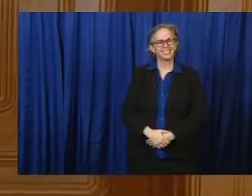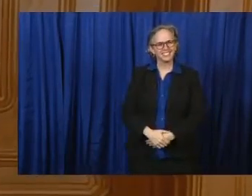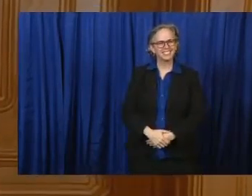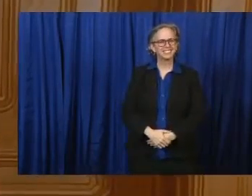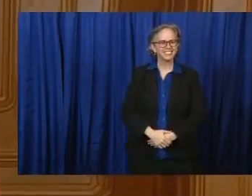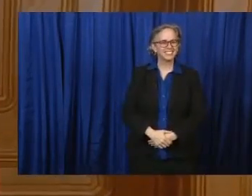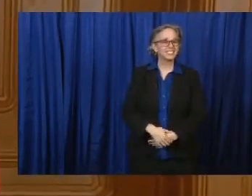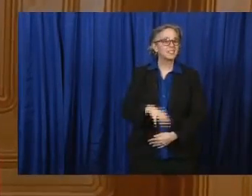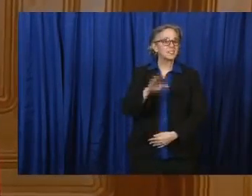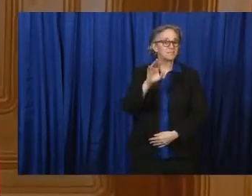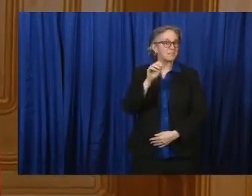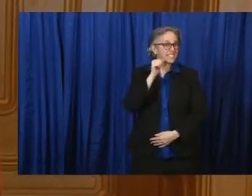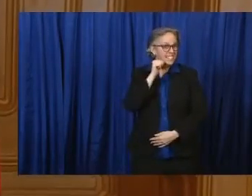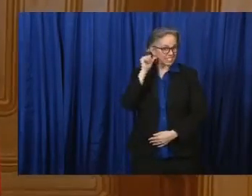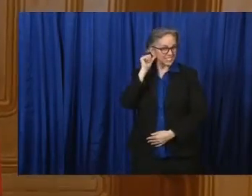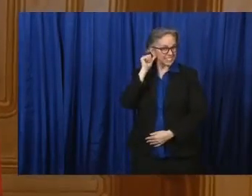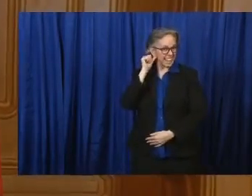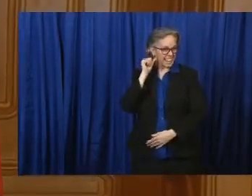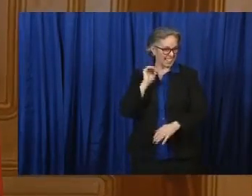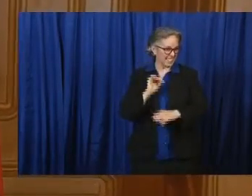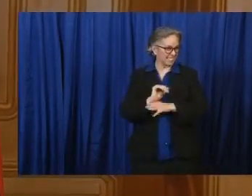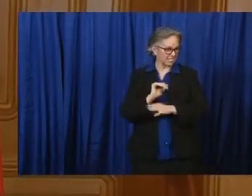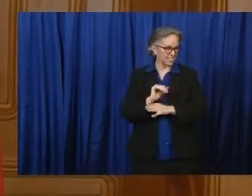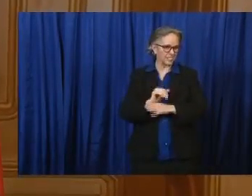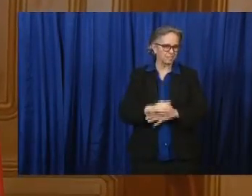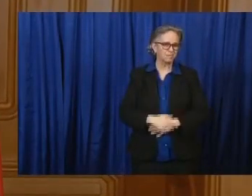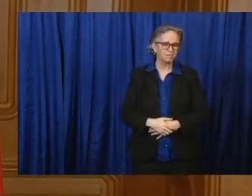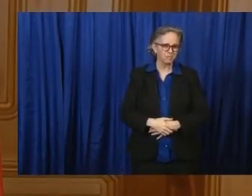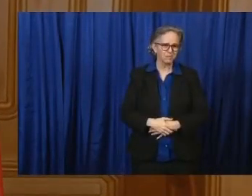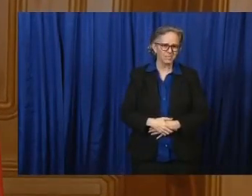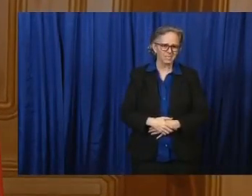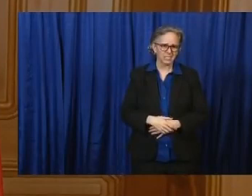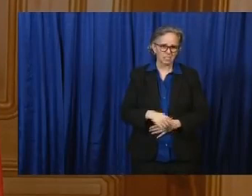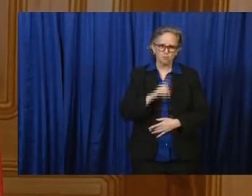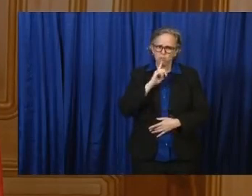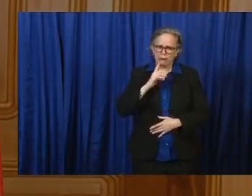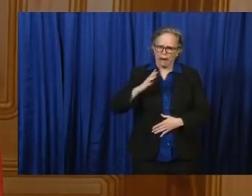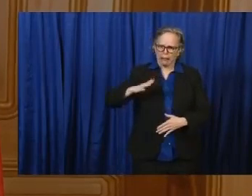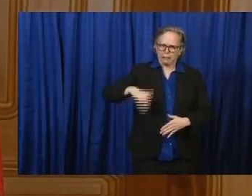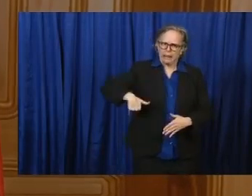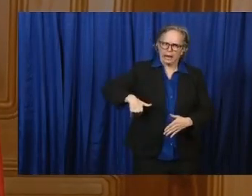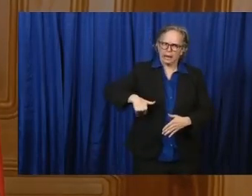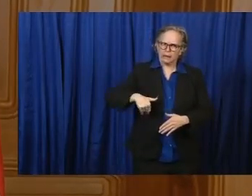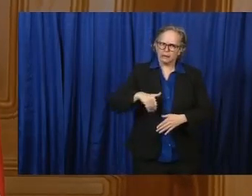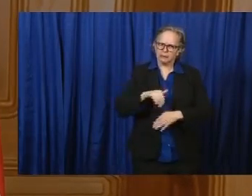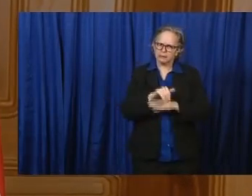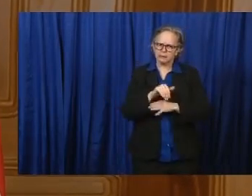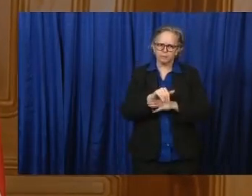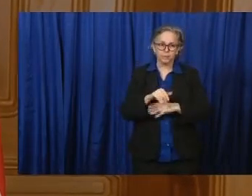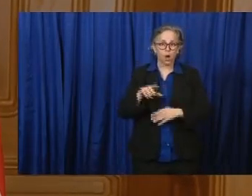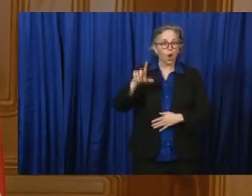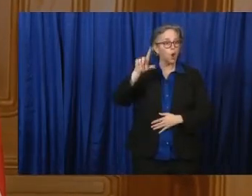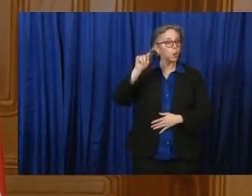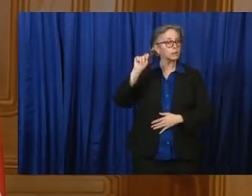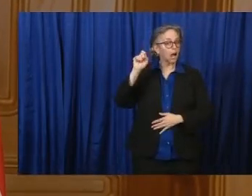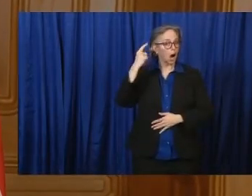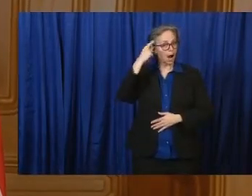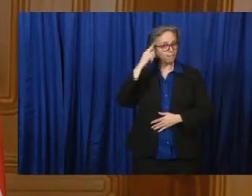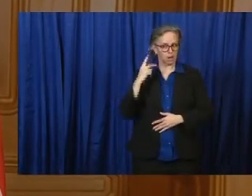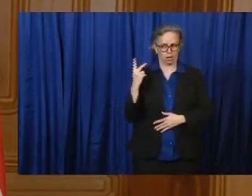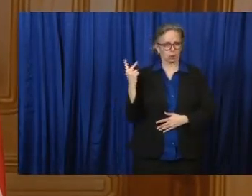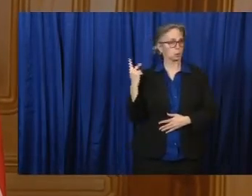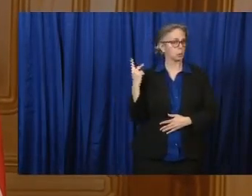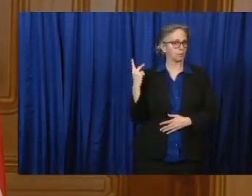Yesterday evening, actually quite late evening, the Lieutenant Governor and I and Lou Von